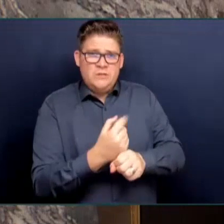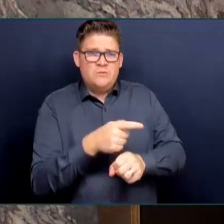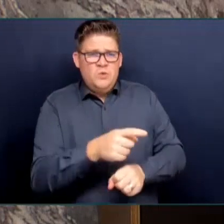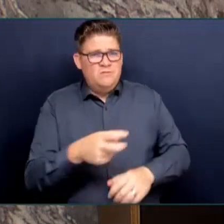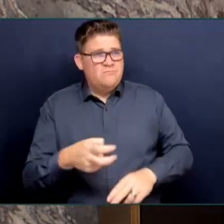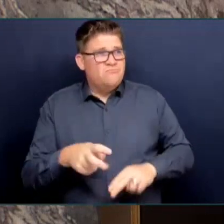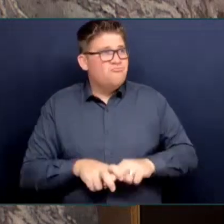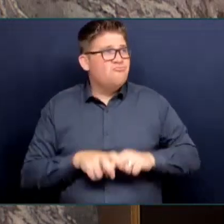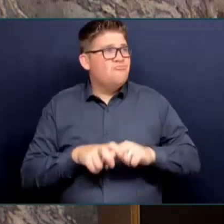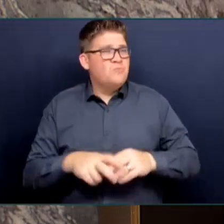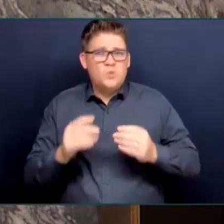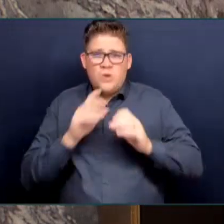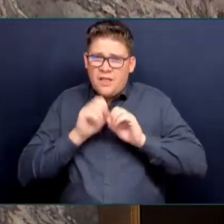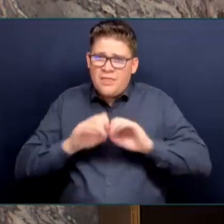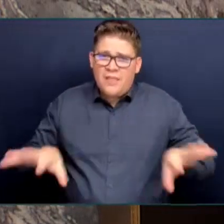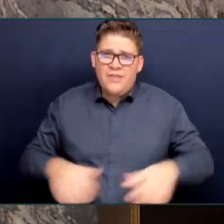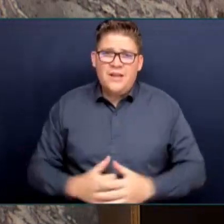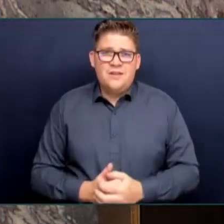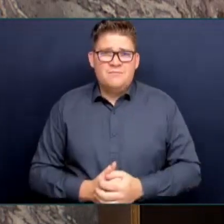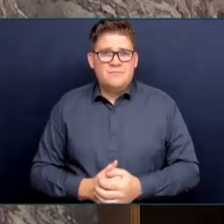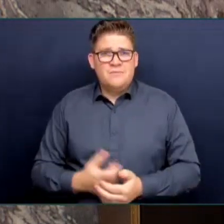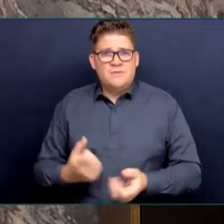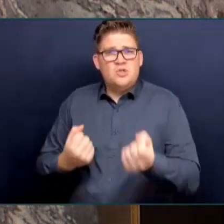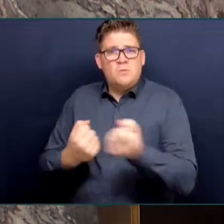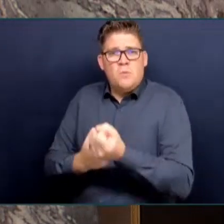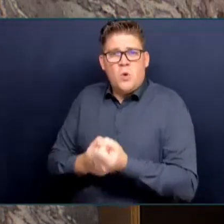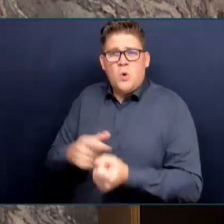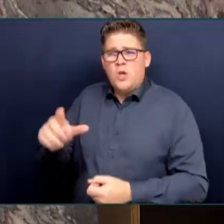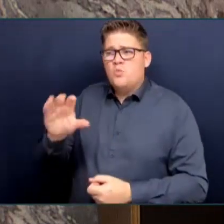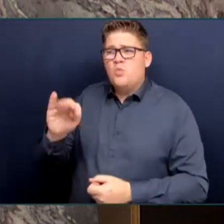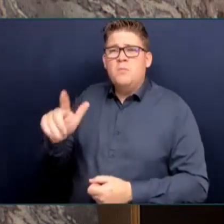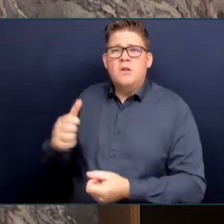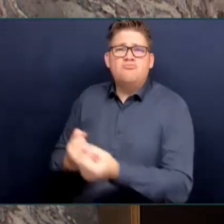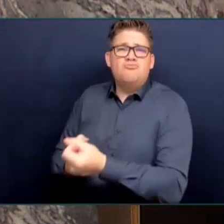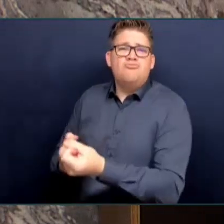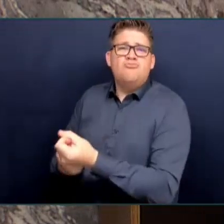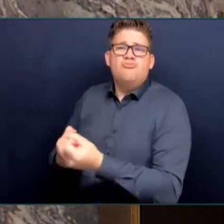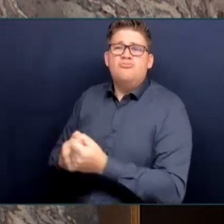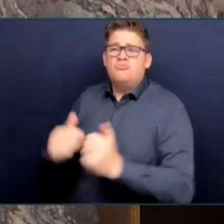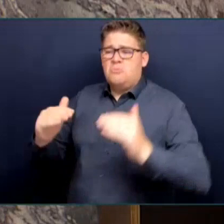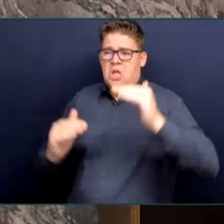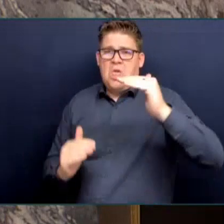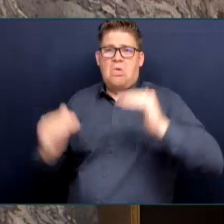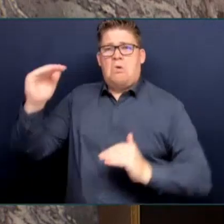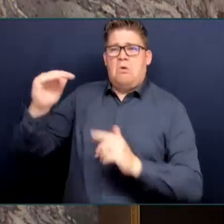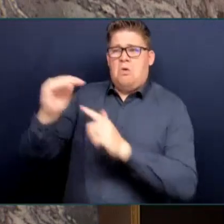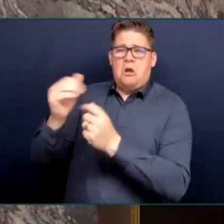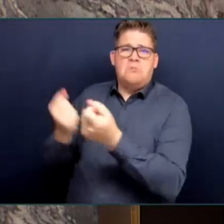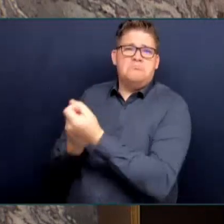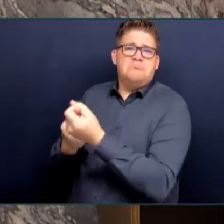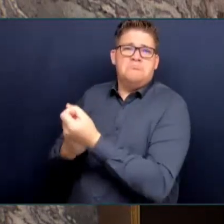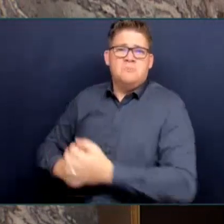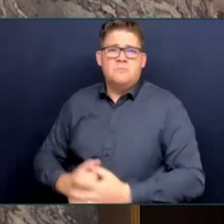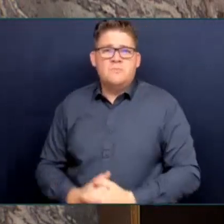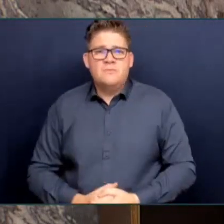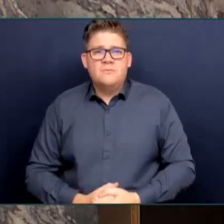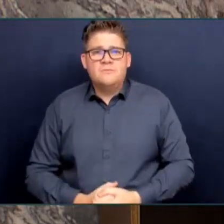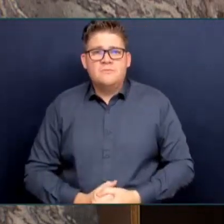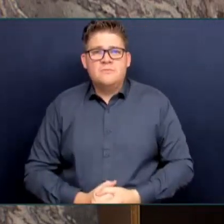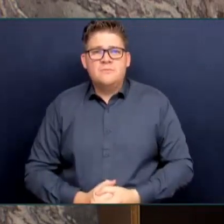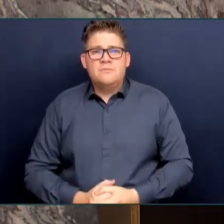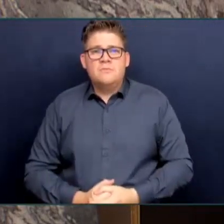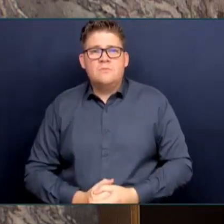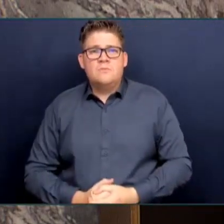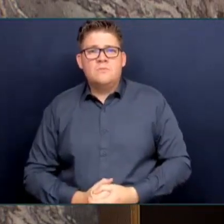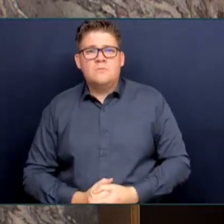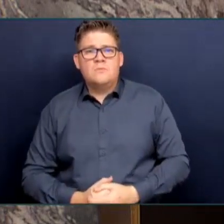British Columbians is disgraceful. So the question to the Premier is this: why did the Premier not act months ago? Why